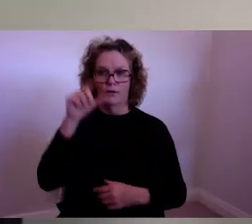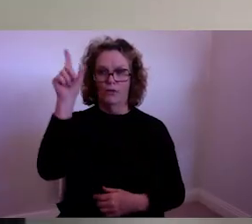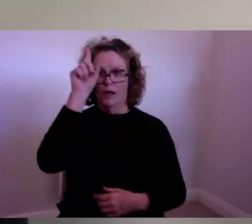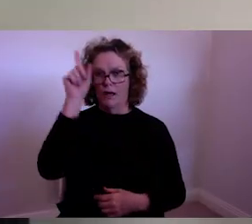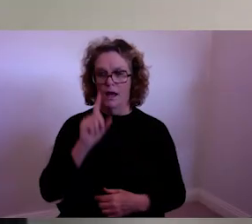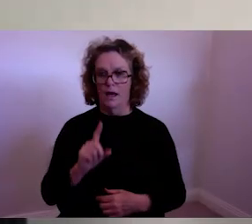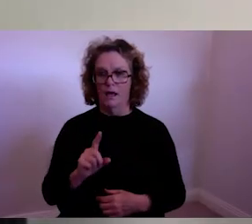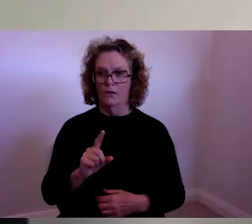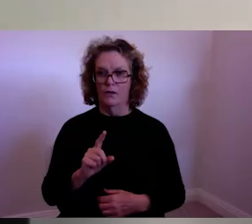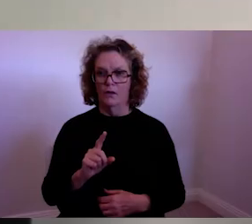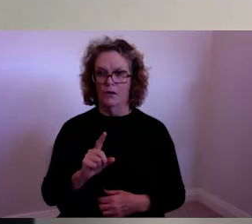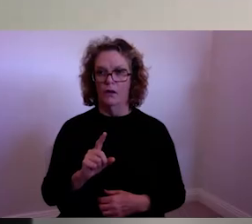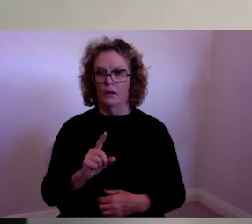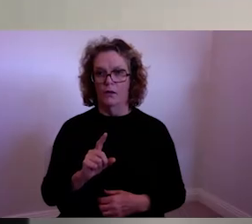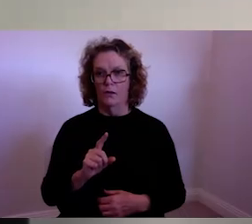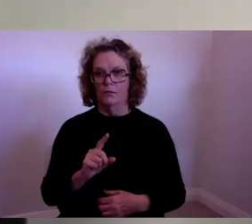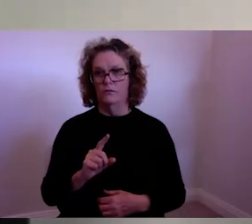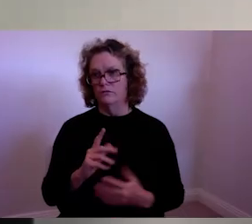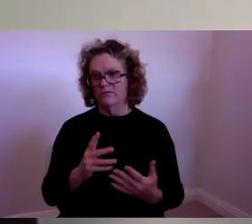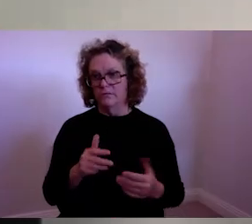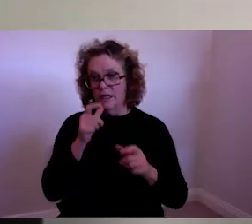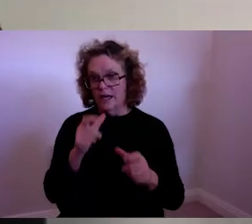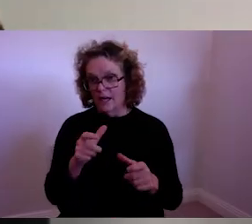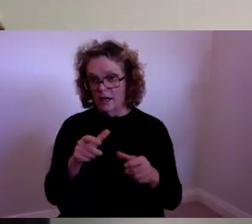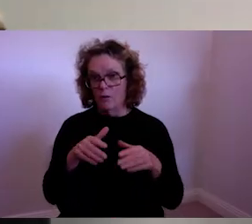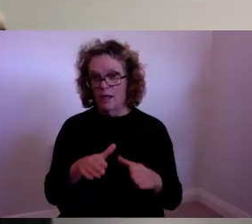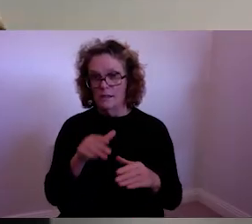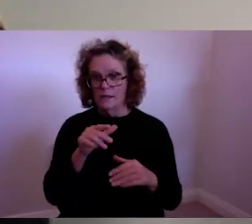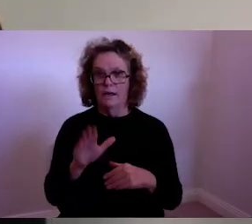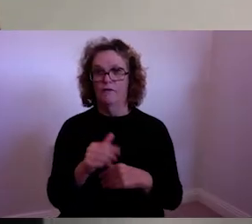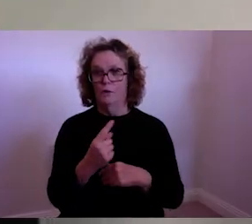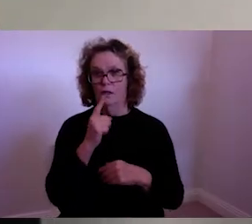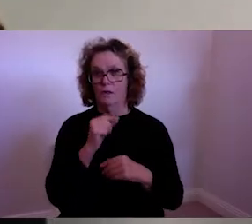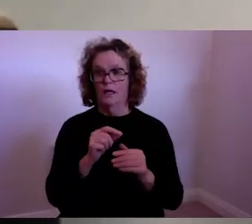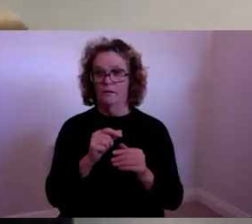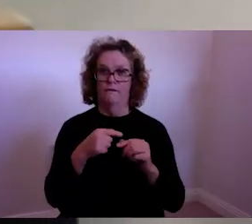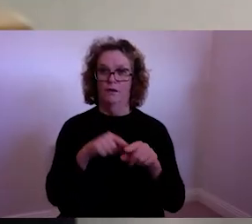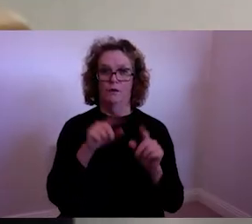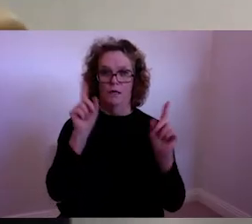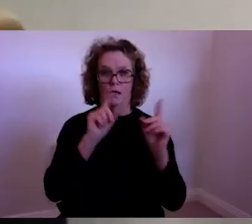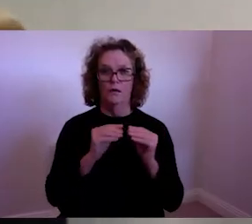are within everybody's grasp. And I wonder, Susan, would you add to that right now?